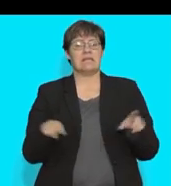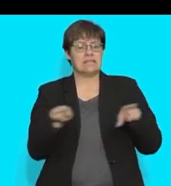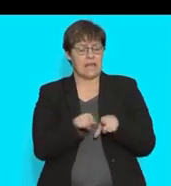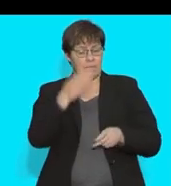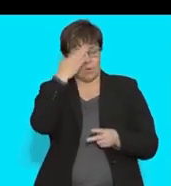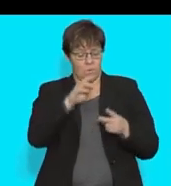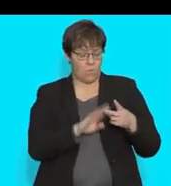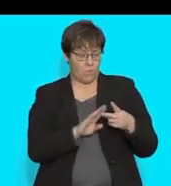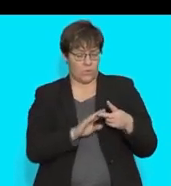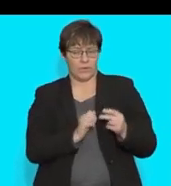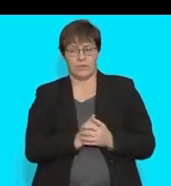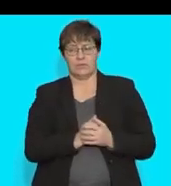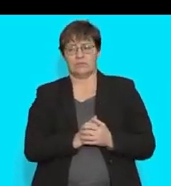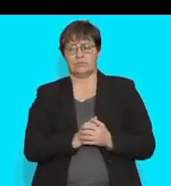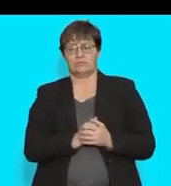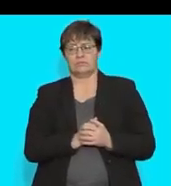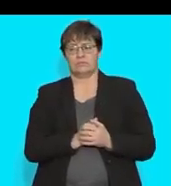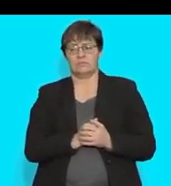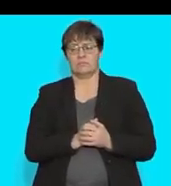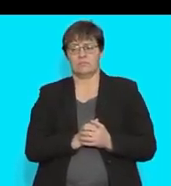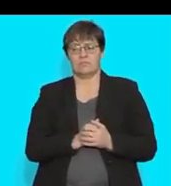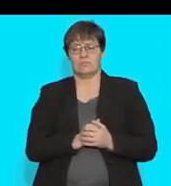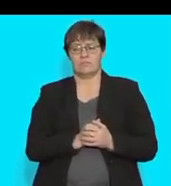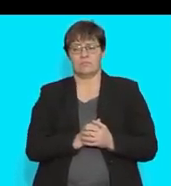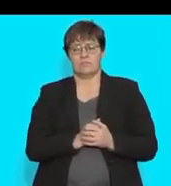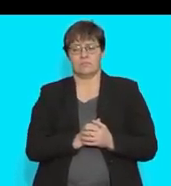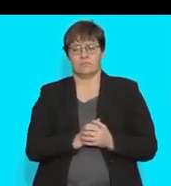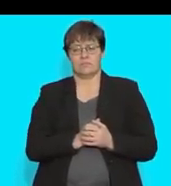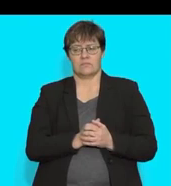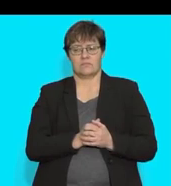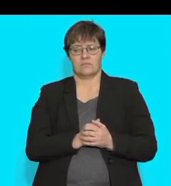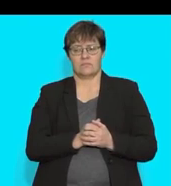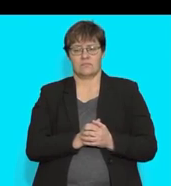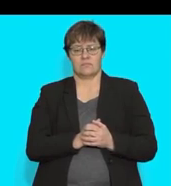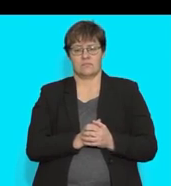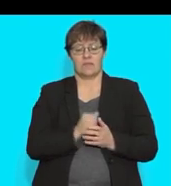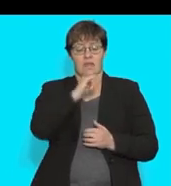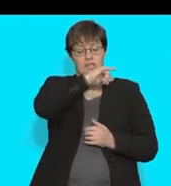And then we also know that JF